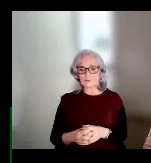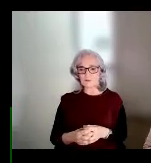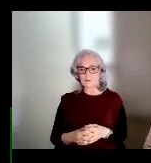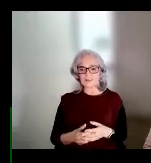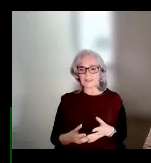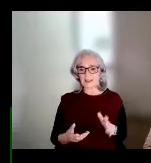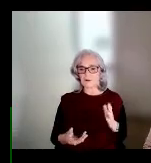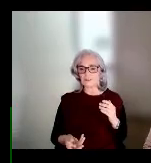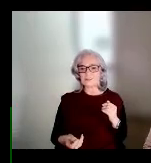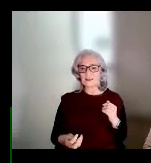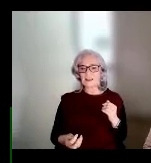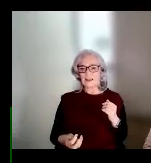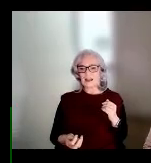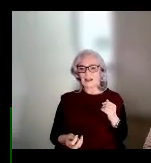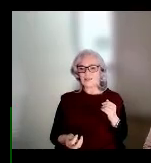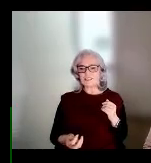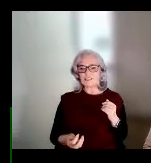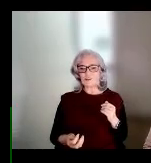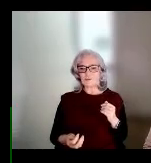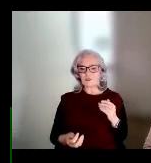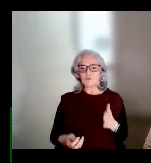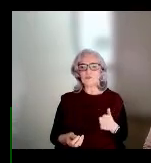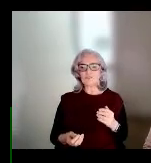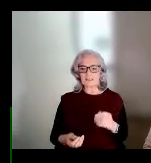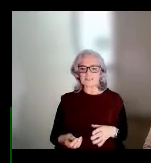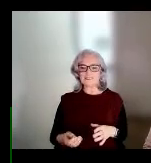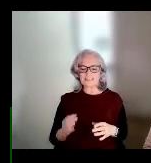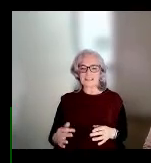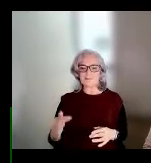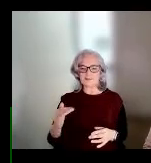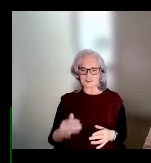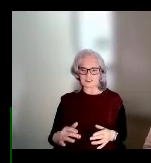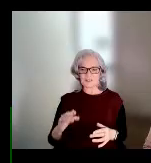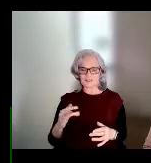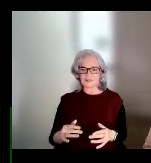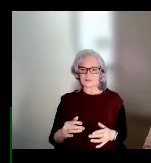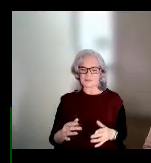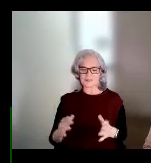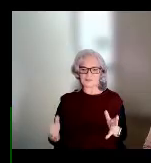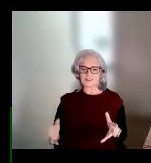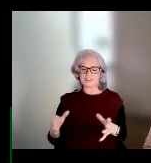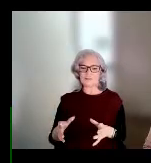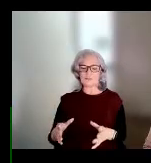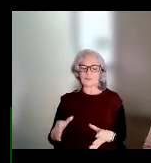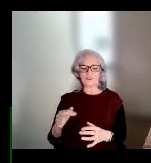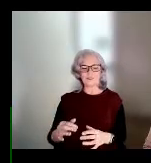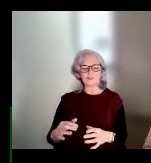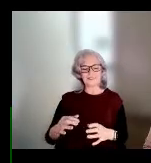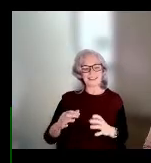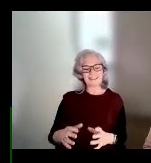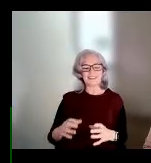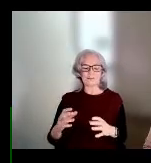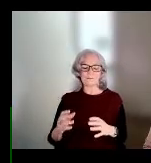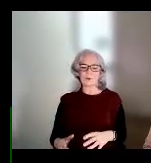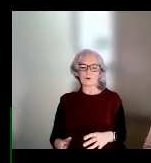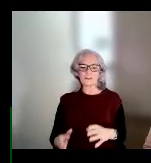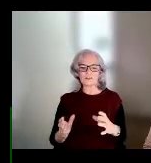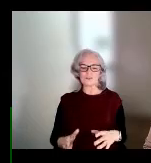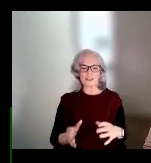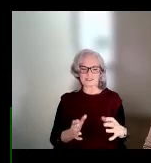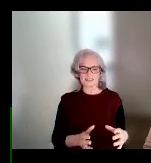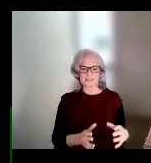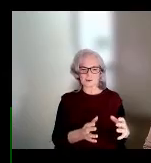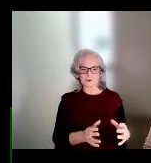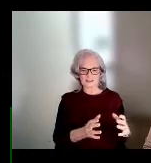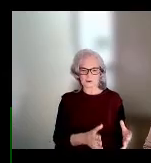coordinators we spoke to said the hours were not reflected in their position description. So as I said before, they're not technically employed